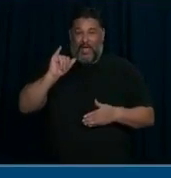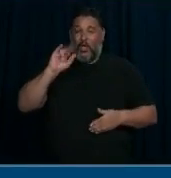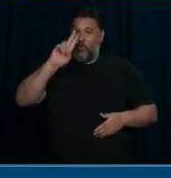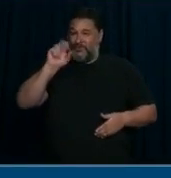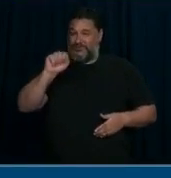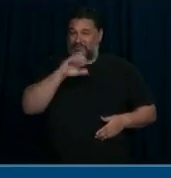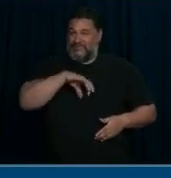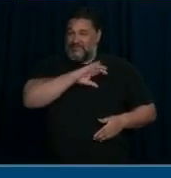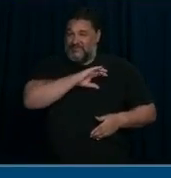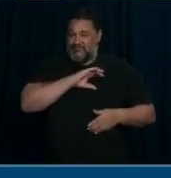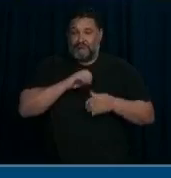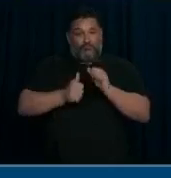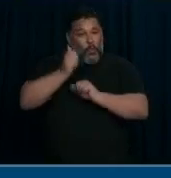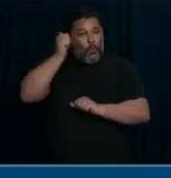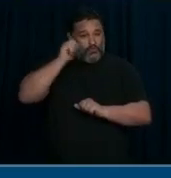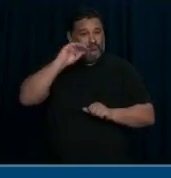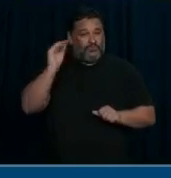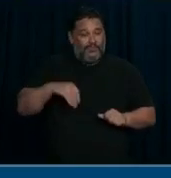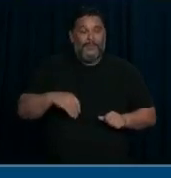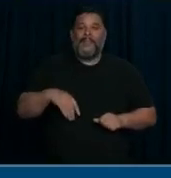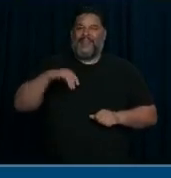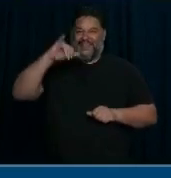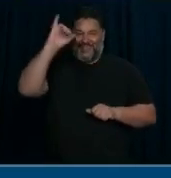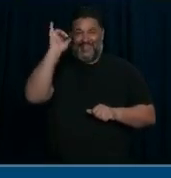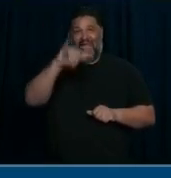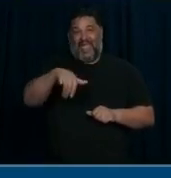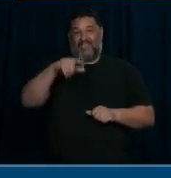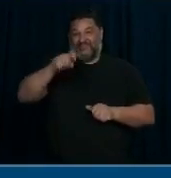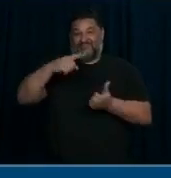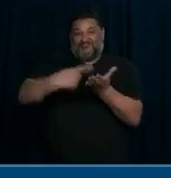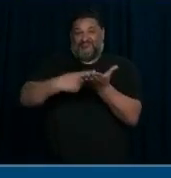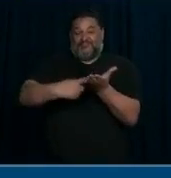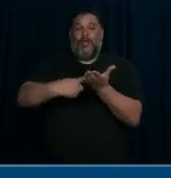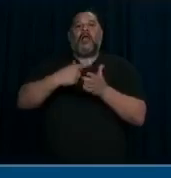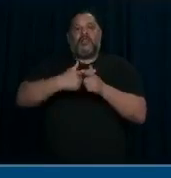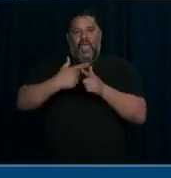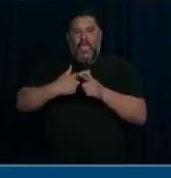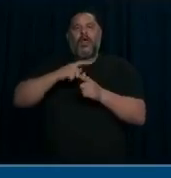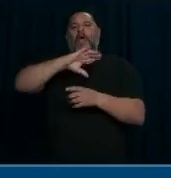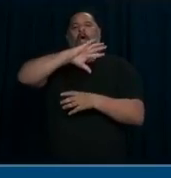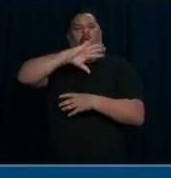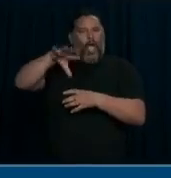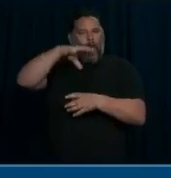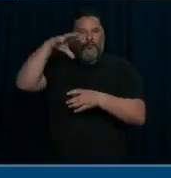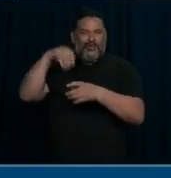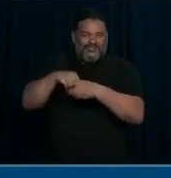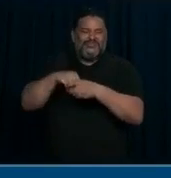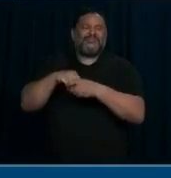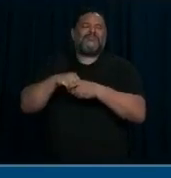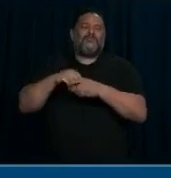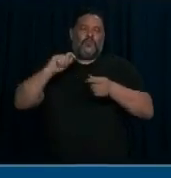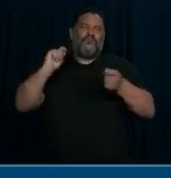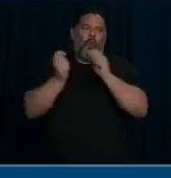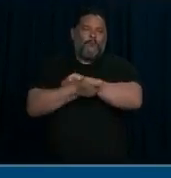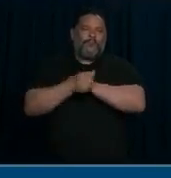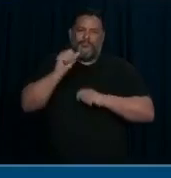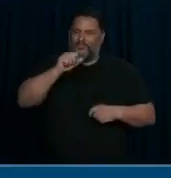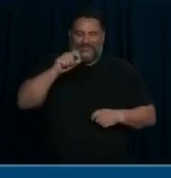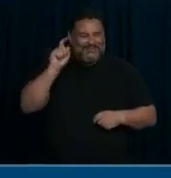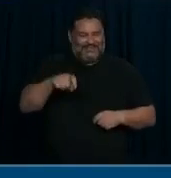mostly. This is what we need to talk about. And then we need to have the comprehensive reform. We obviously need to do